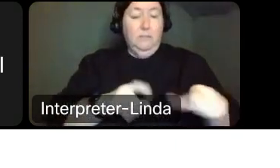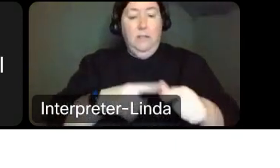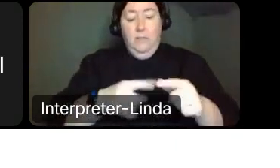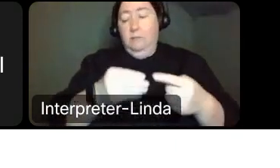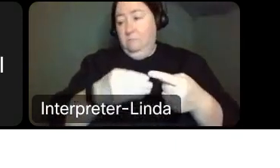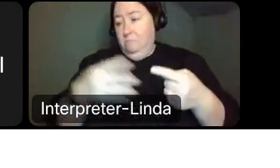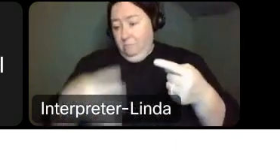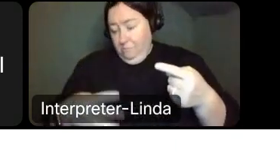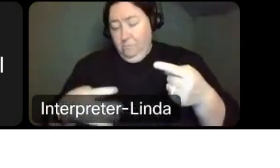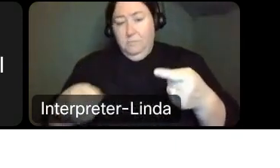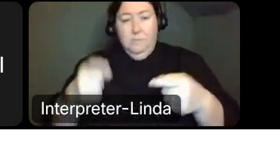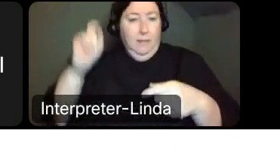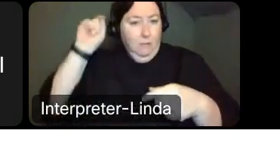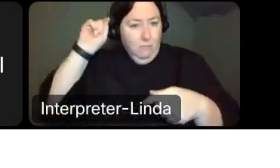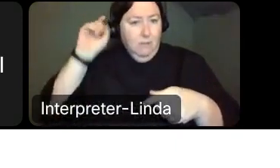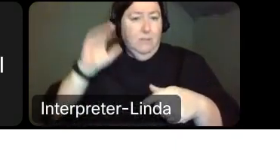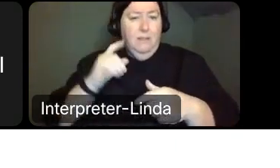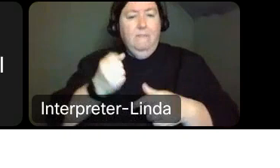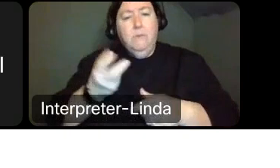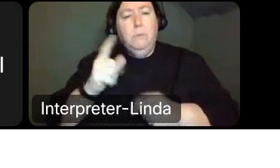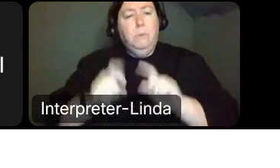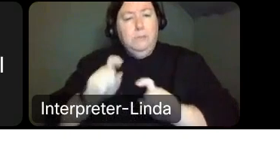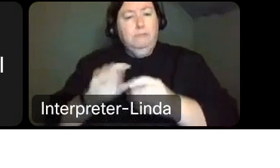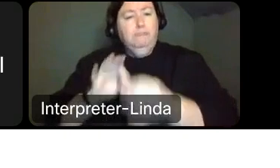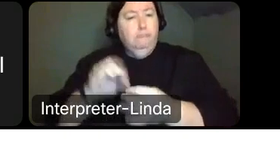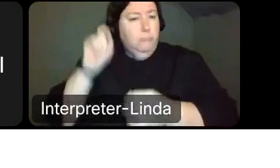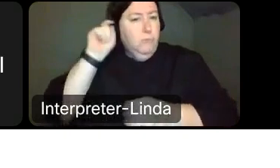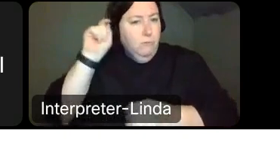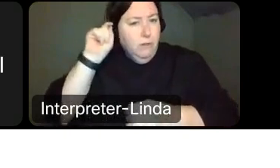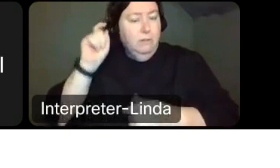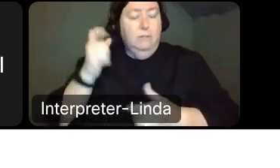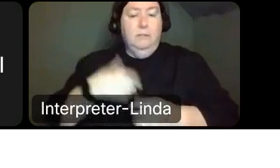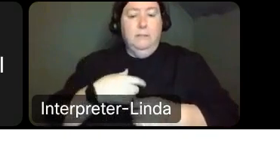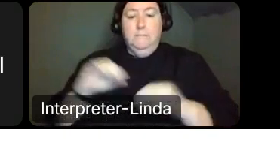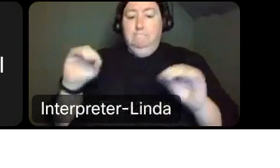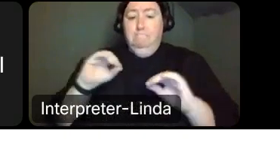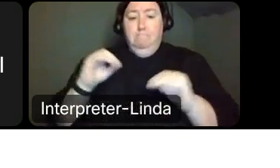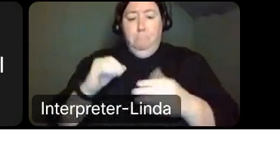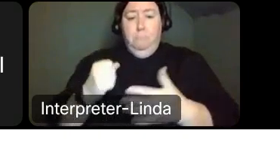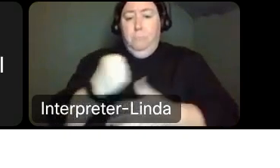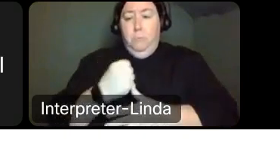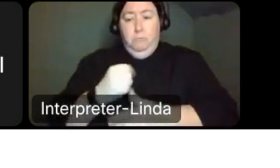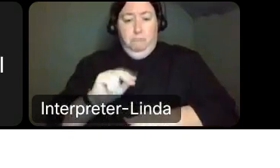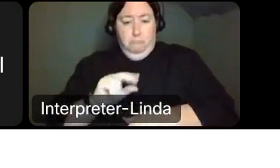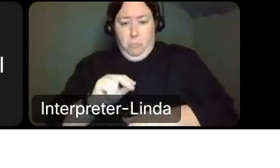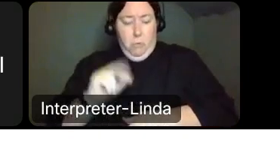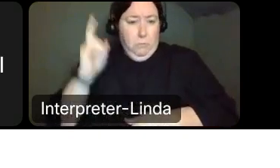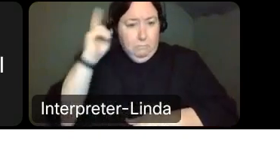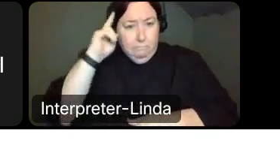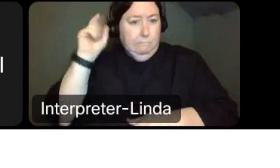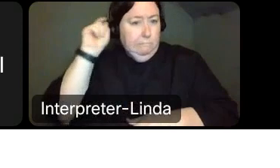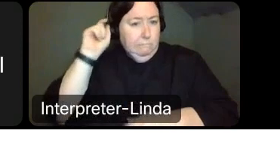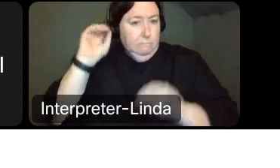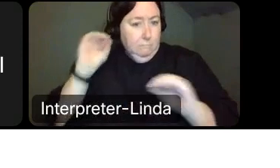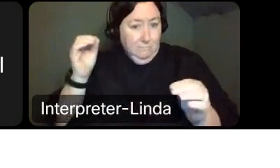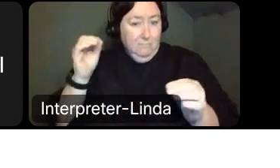aids, then you'll be prompted to answer some questions about that. If they do not have any primary amplification or implantable devices, no, this section then